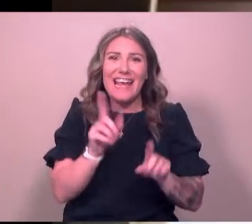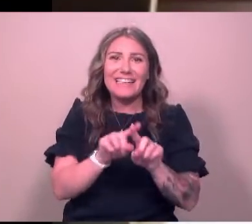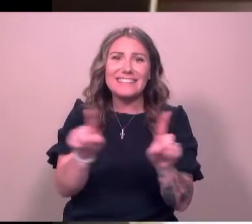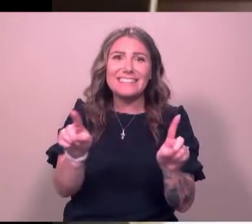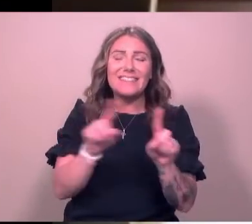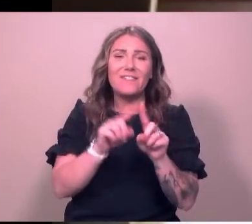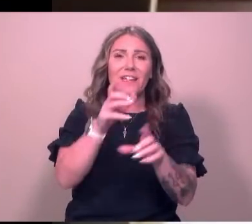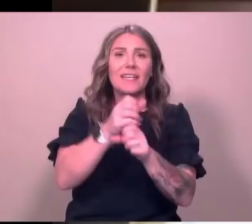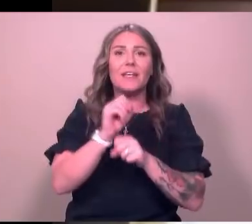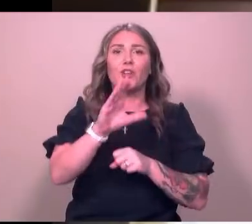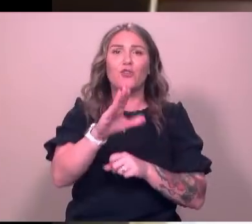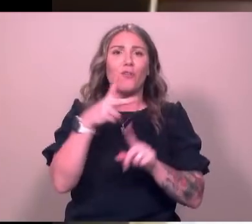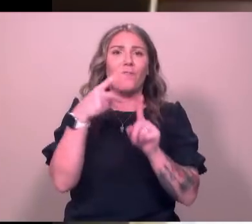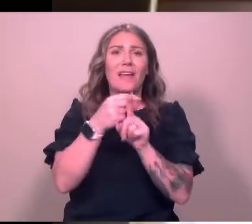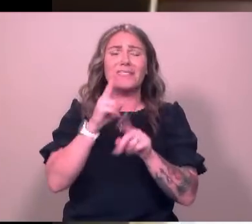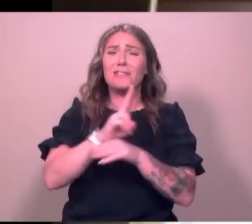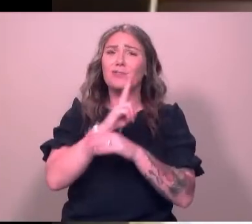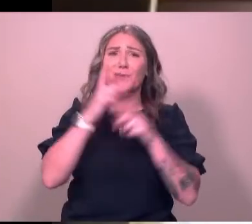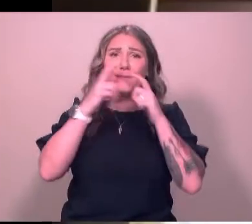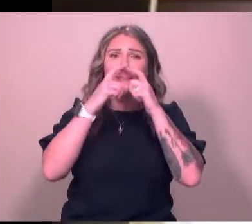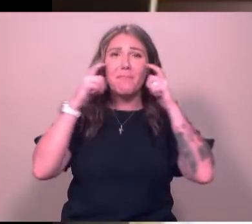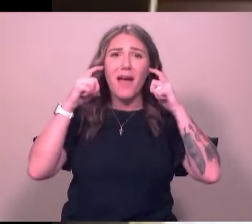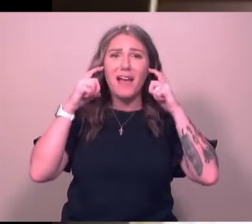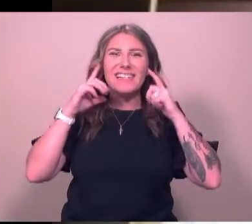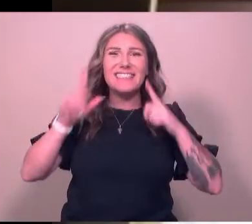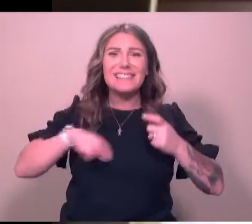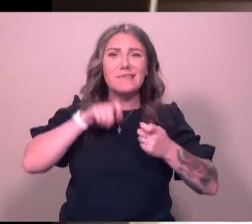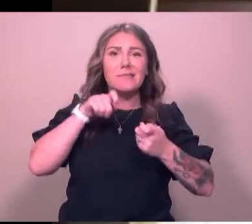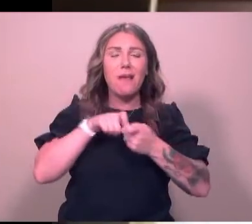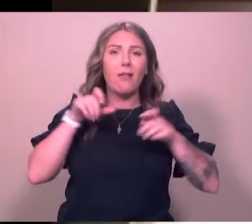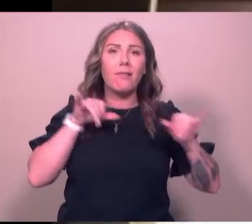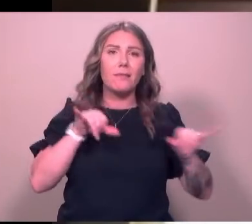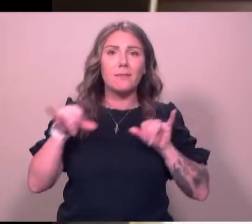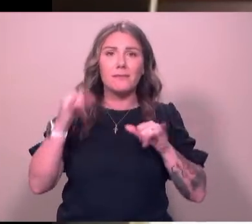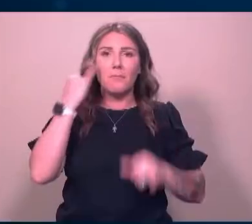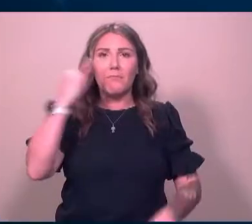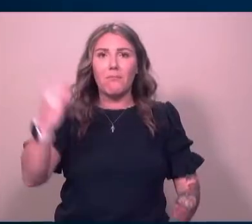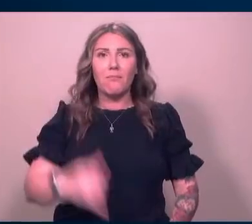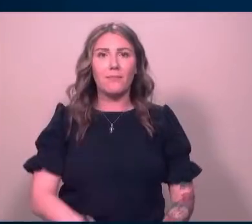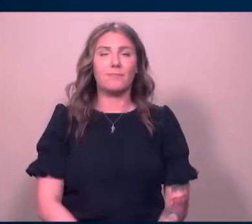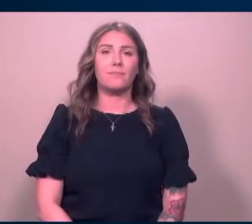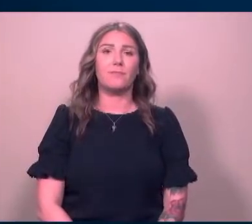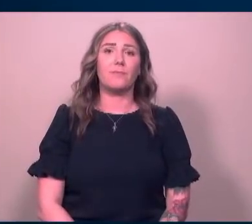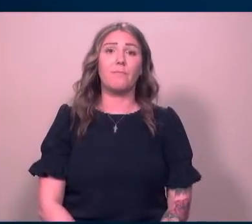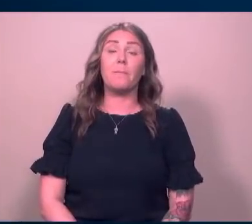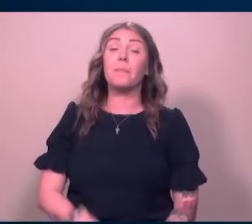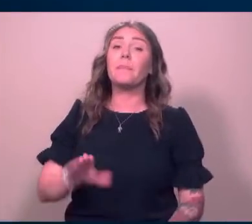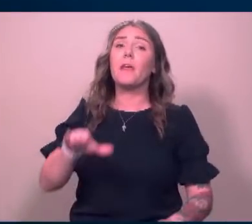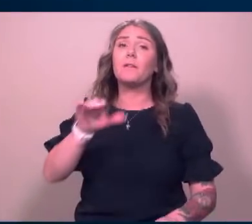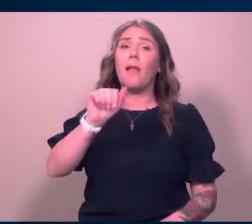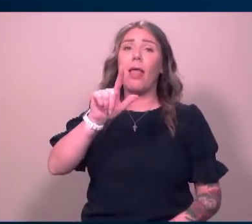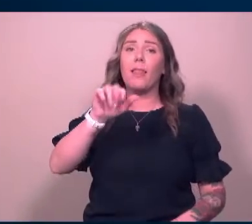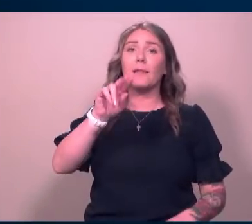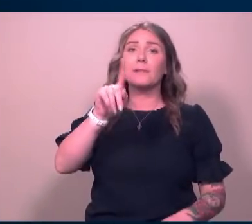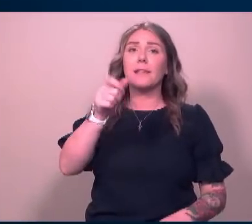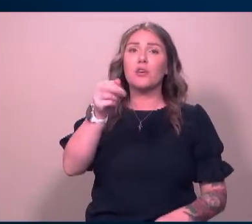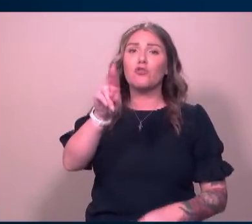your vaccines and put a mask on. This is exactly the same. Dr. Alexander.